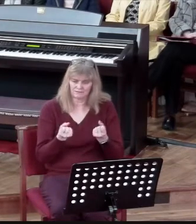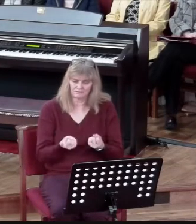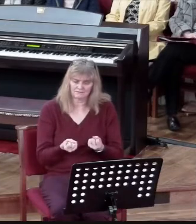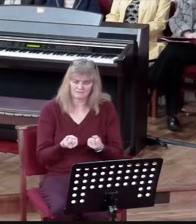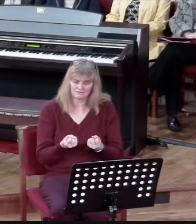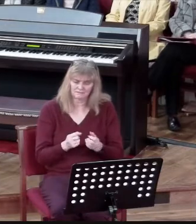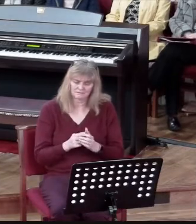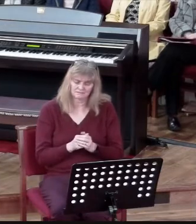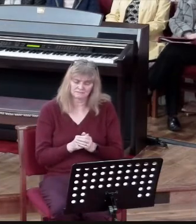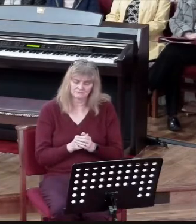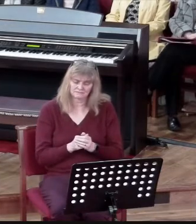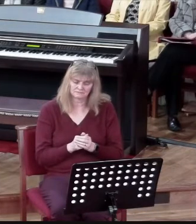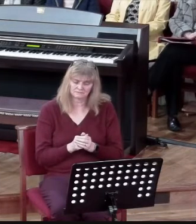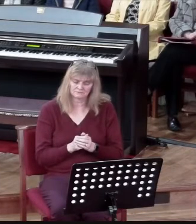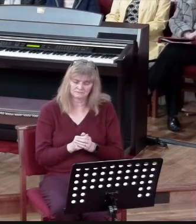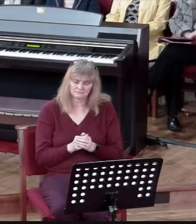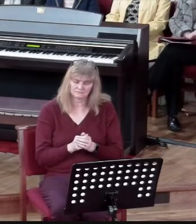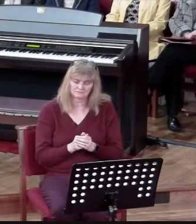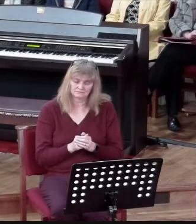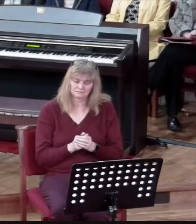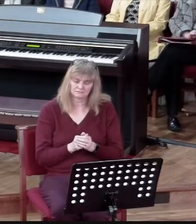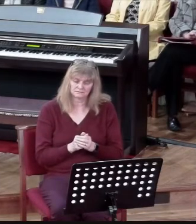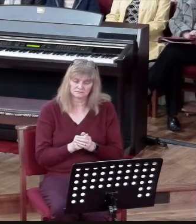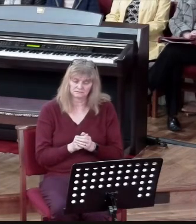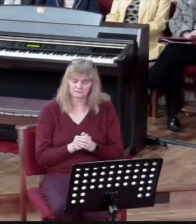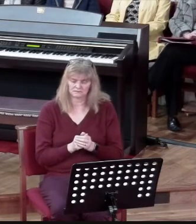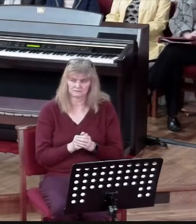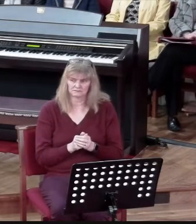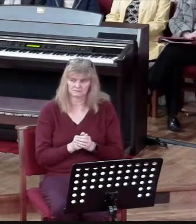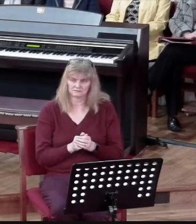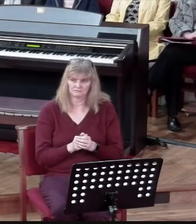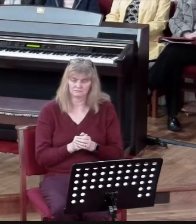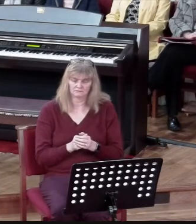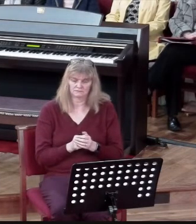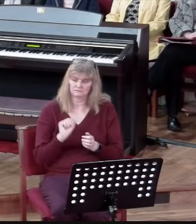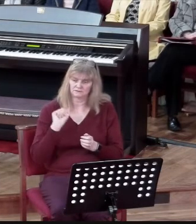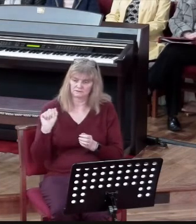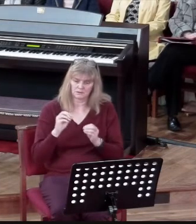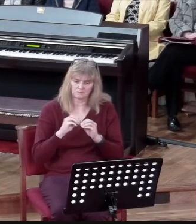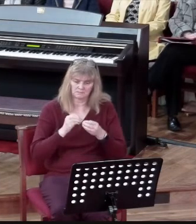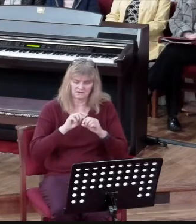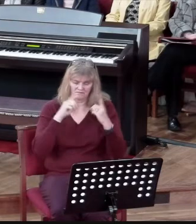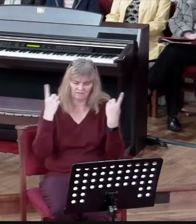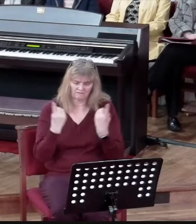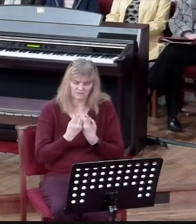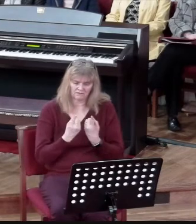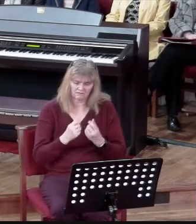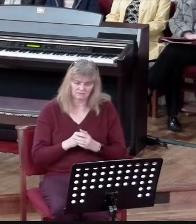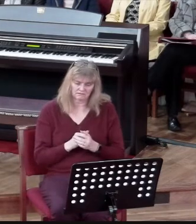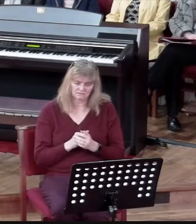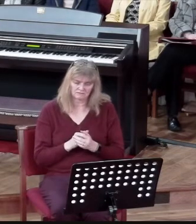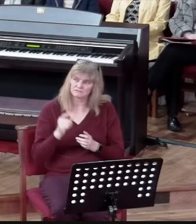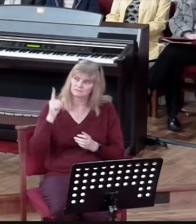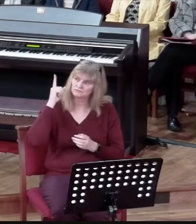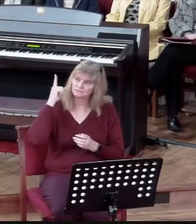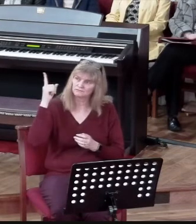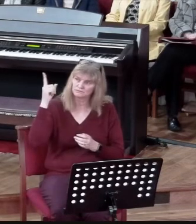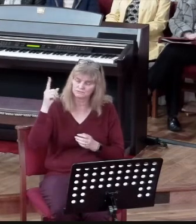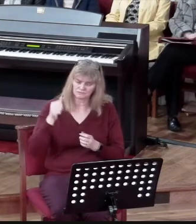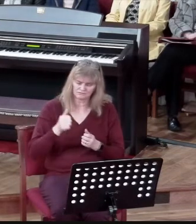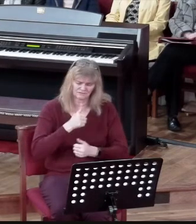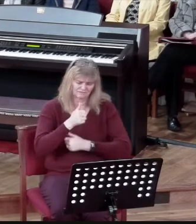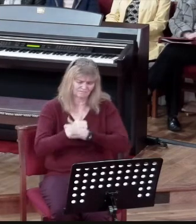weather systems and earth movements and all the awesome power of nature. You're a God who is